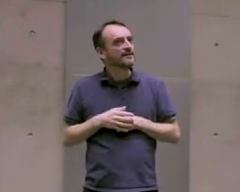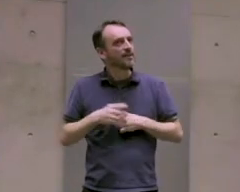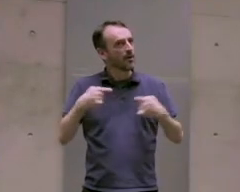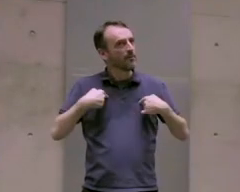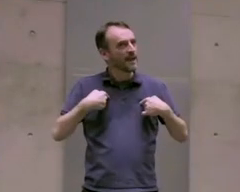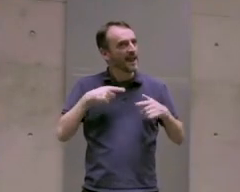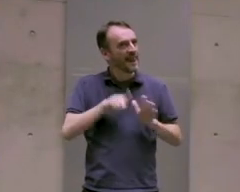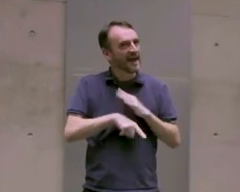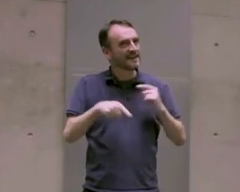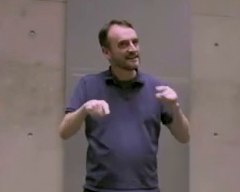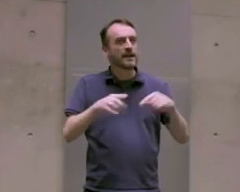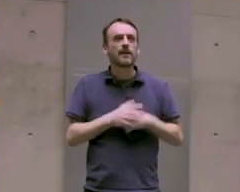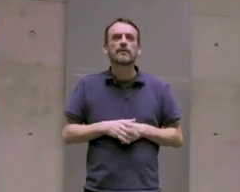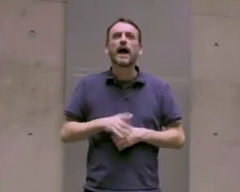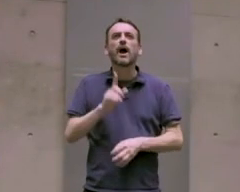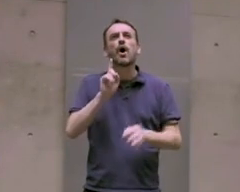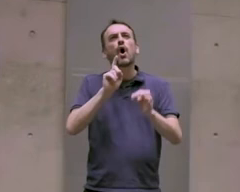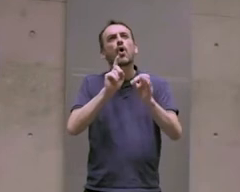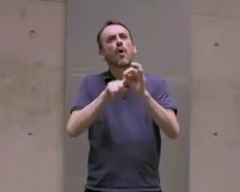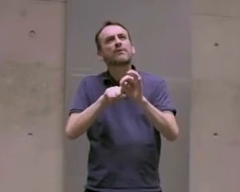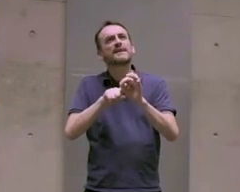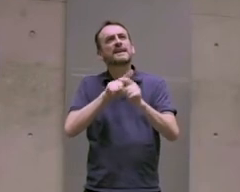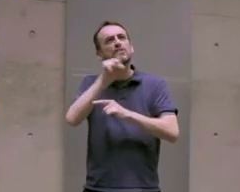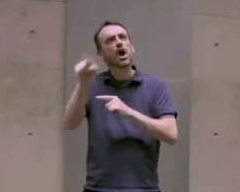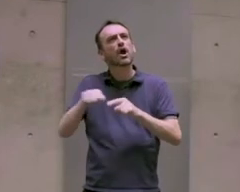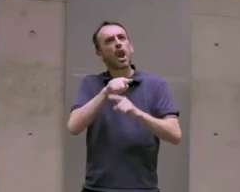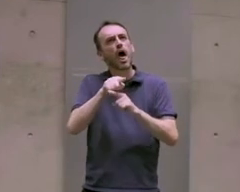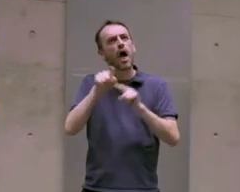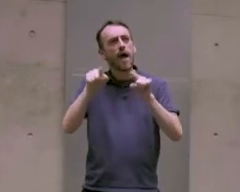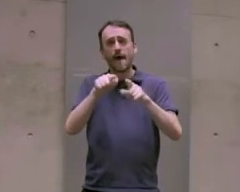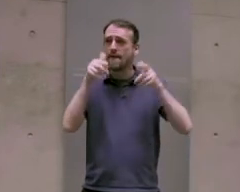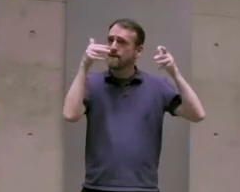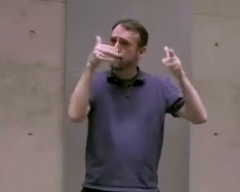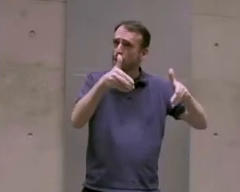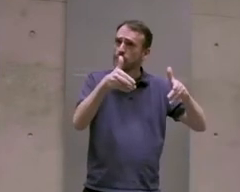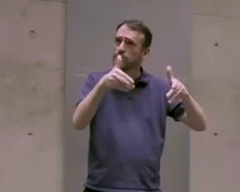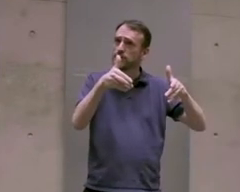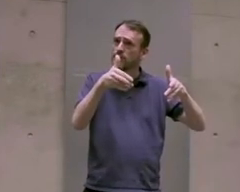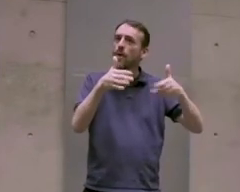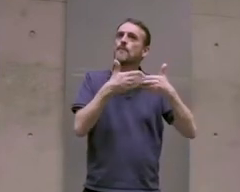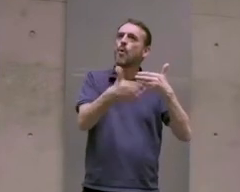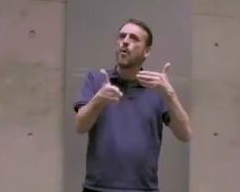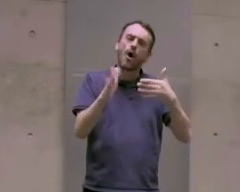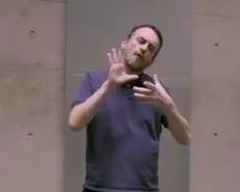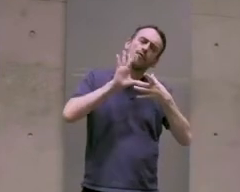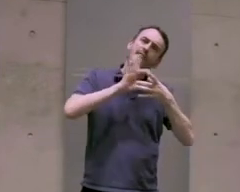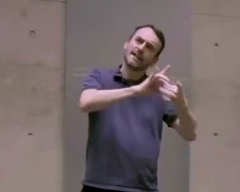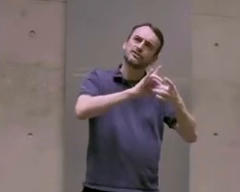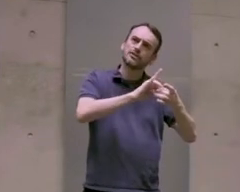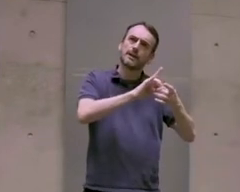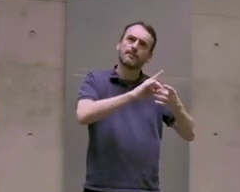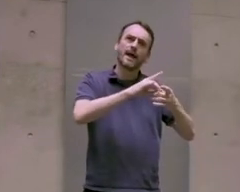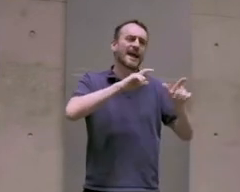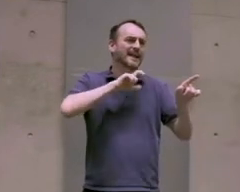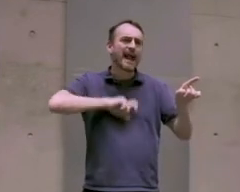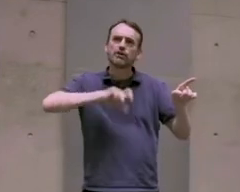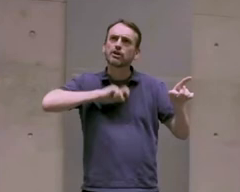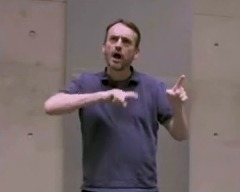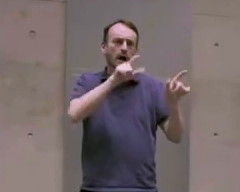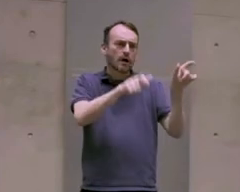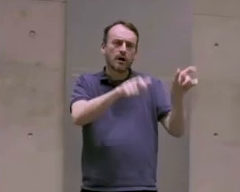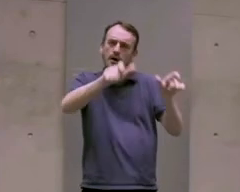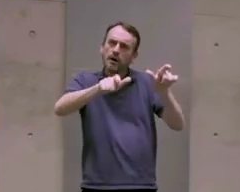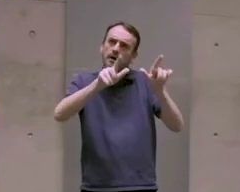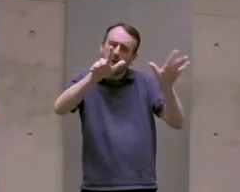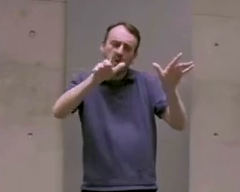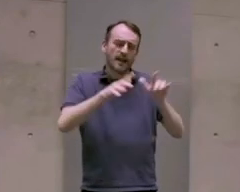game. With Quarantine Circular, I pushed the focus a little more to being about relationships and between the characters. And I think I was